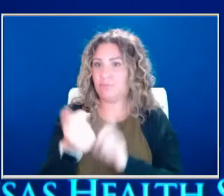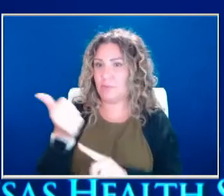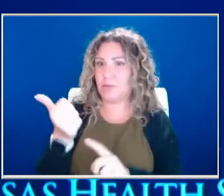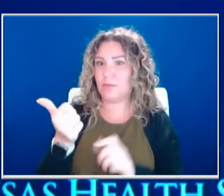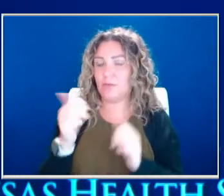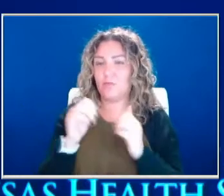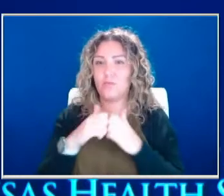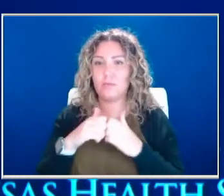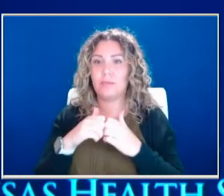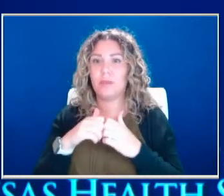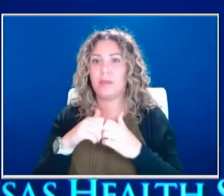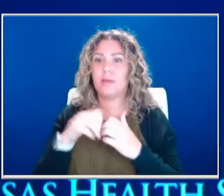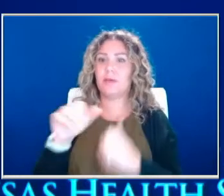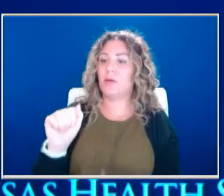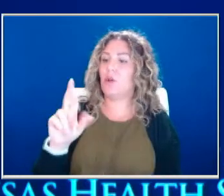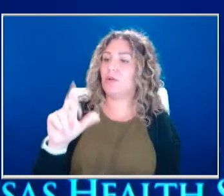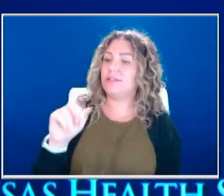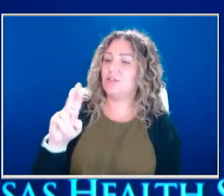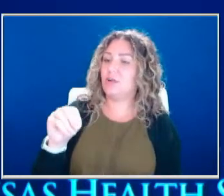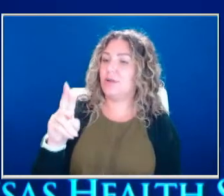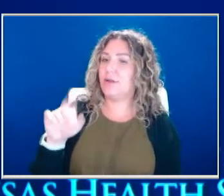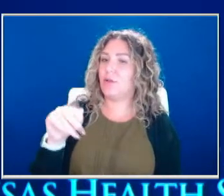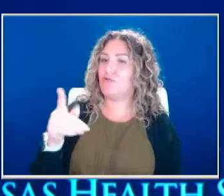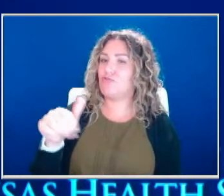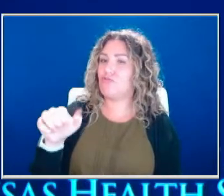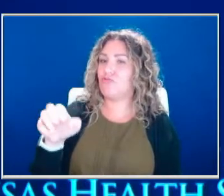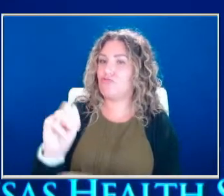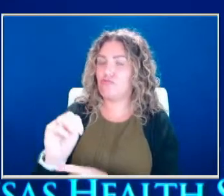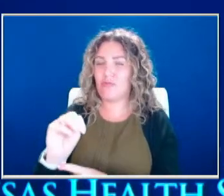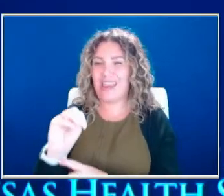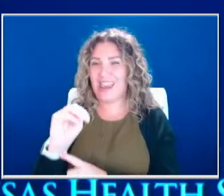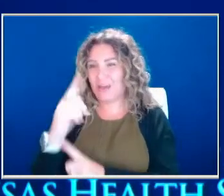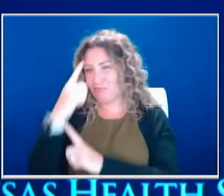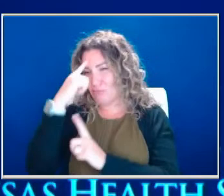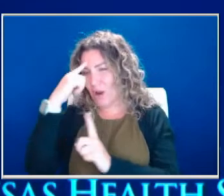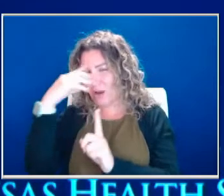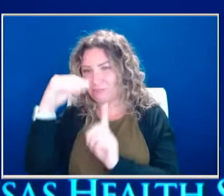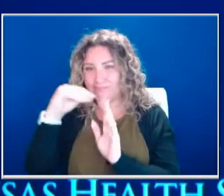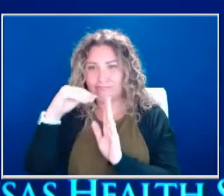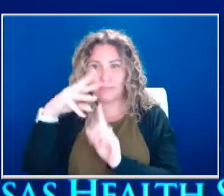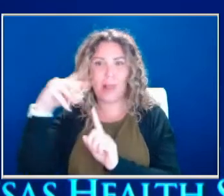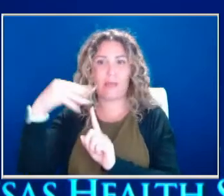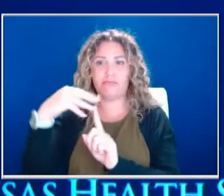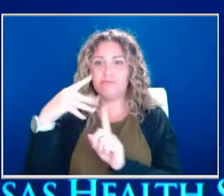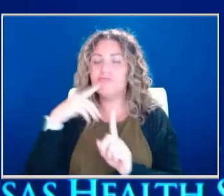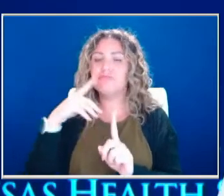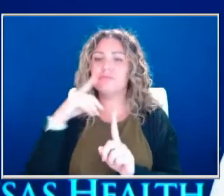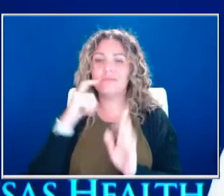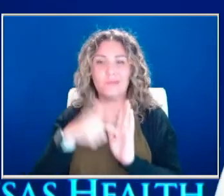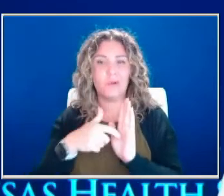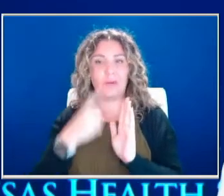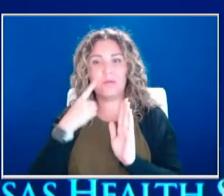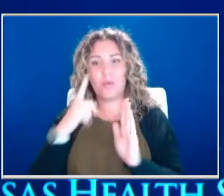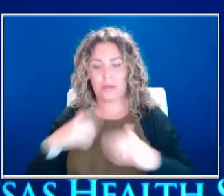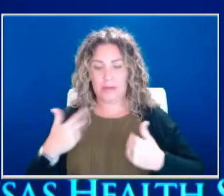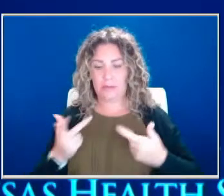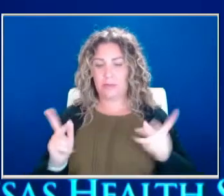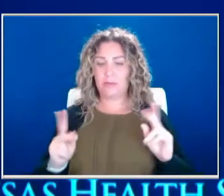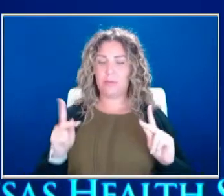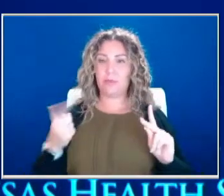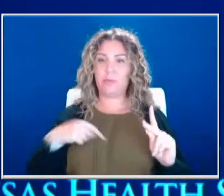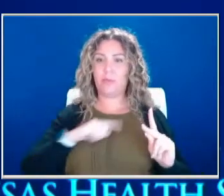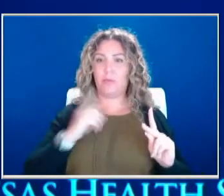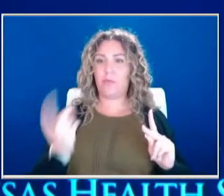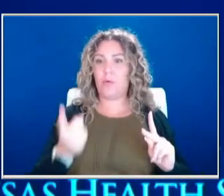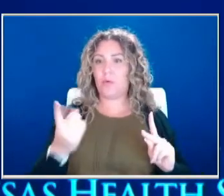that really has come about over the last 10 or 20 years in our recognition of this. And so for young people, we always have them come